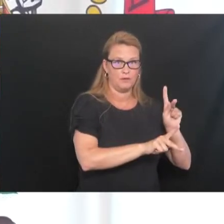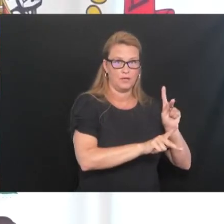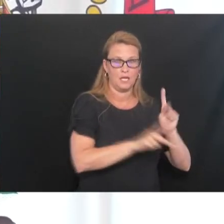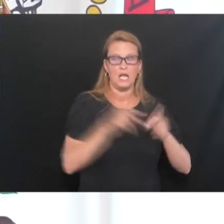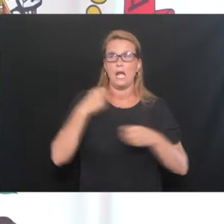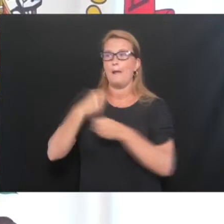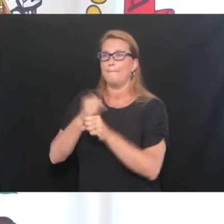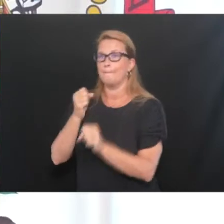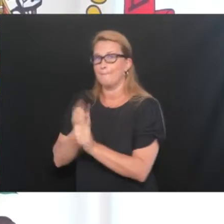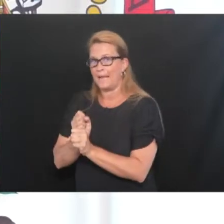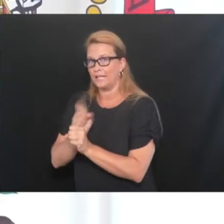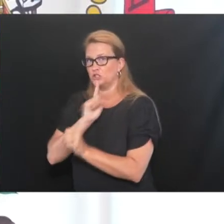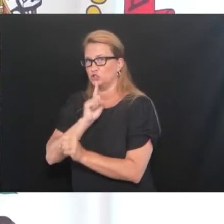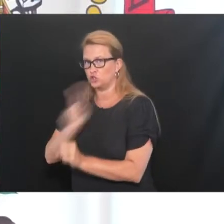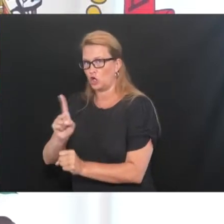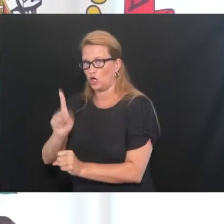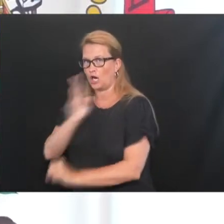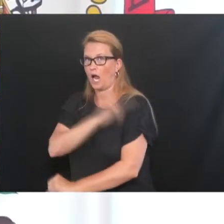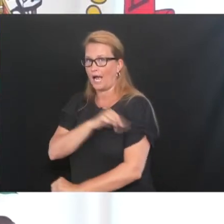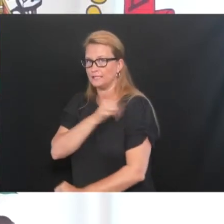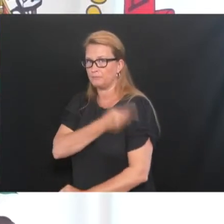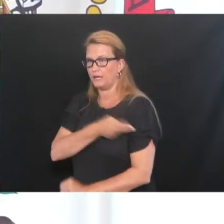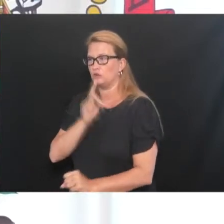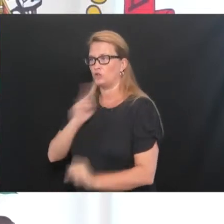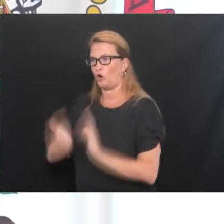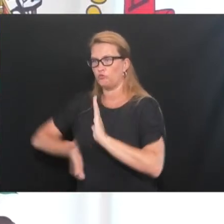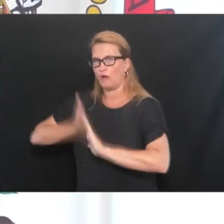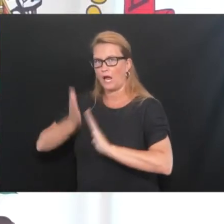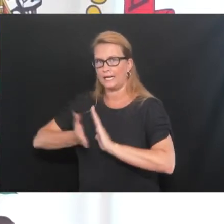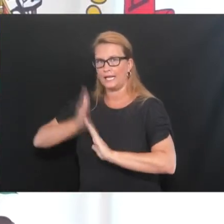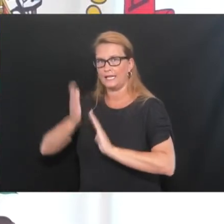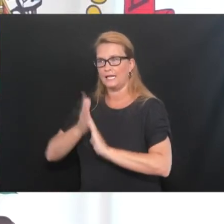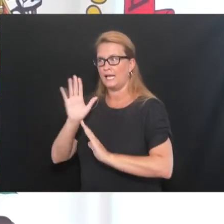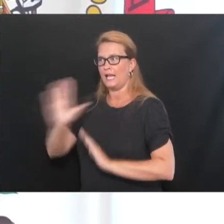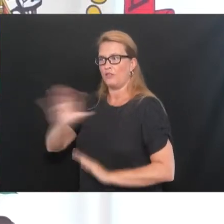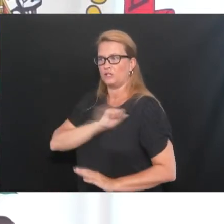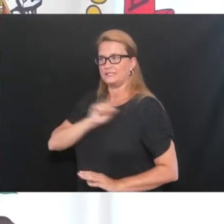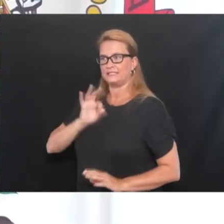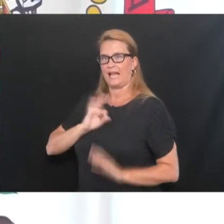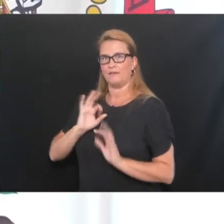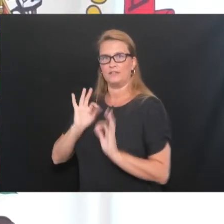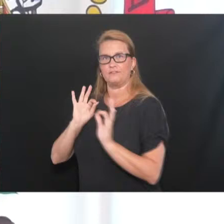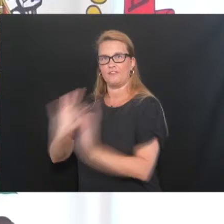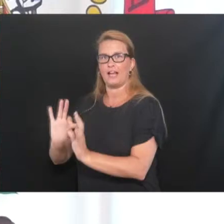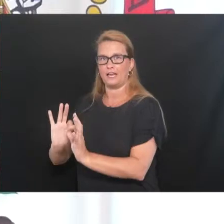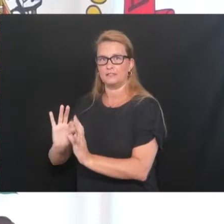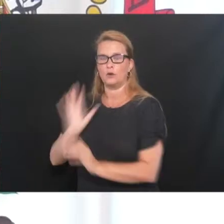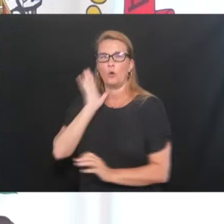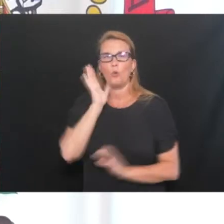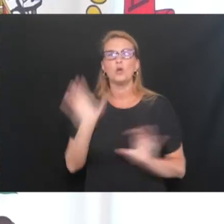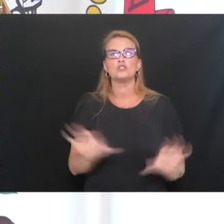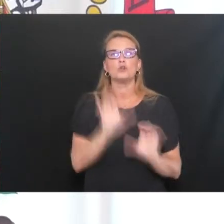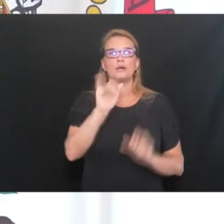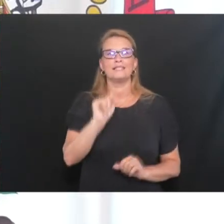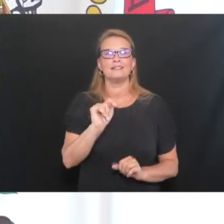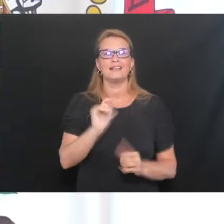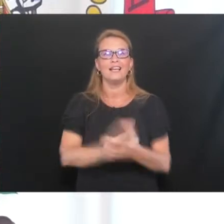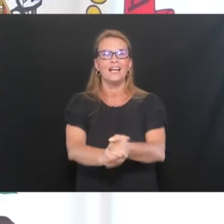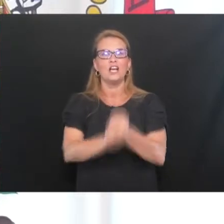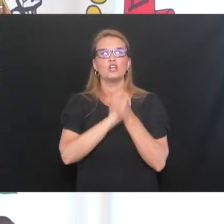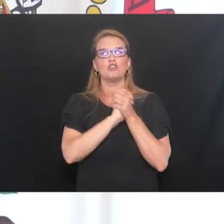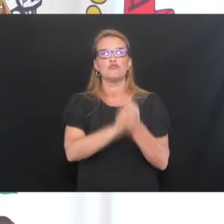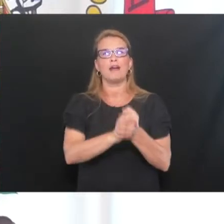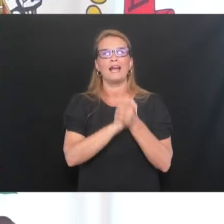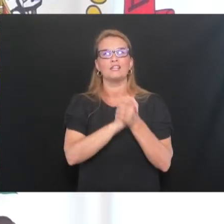make sure that our hospitals are up and running and stay staffed and everything. We're going to do it. Congratulations, West Virginia,